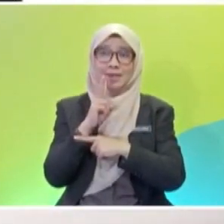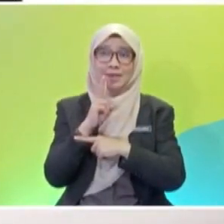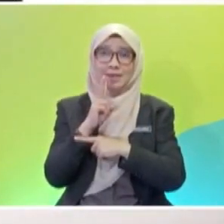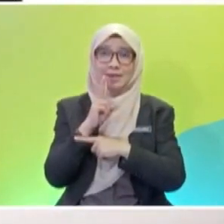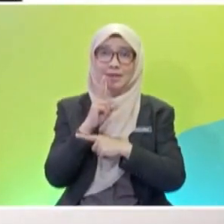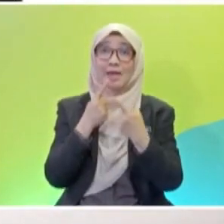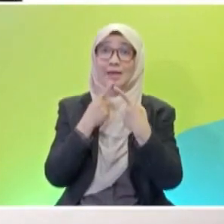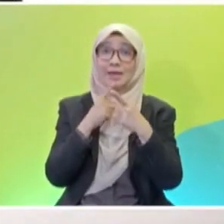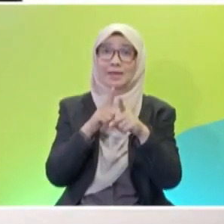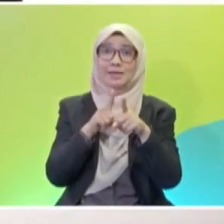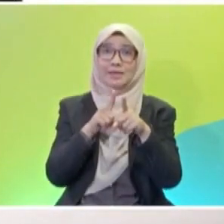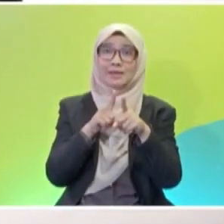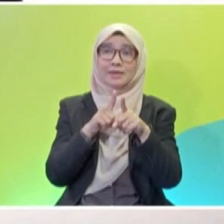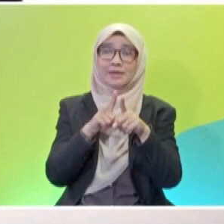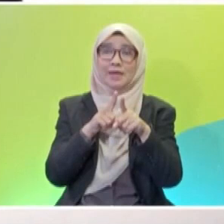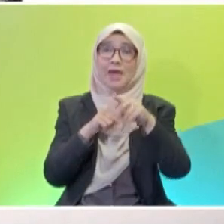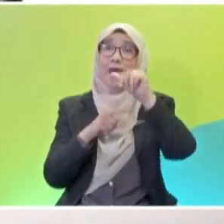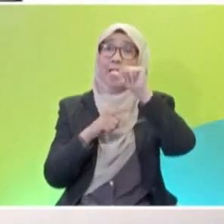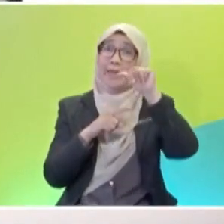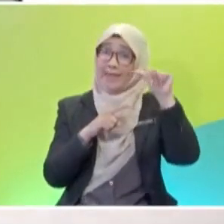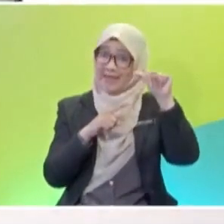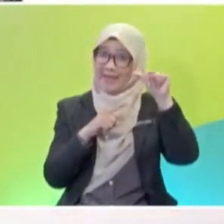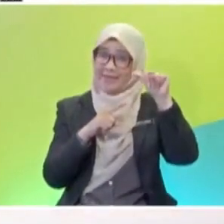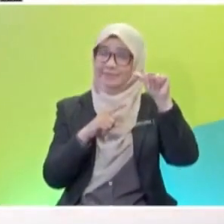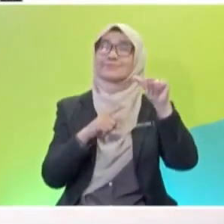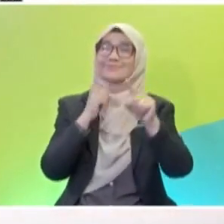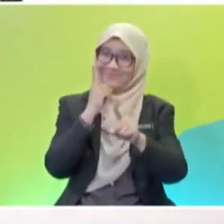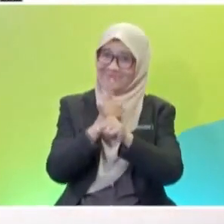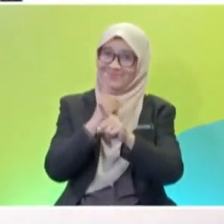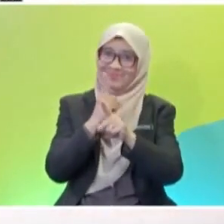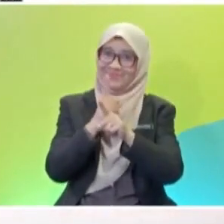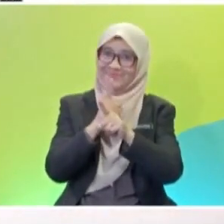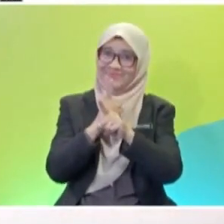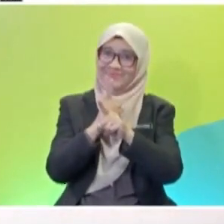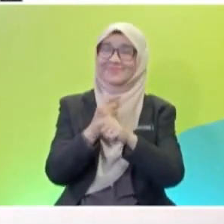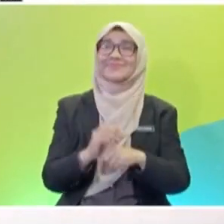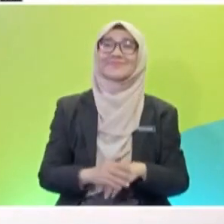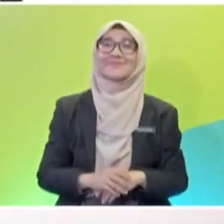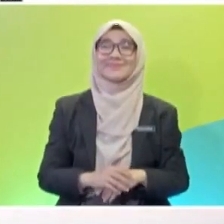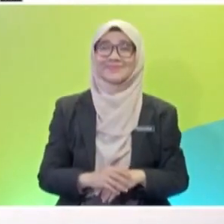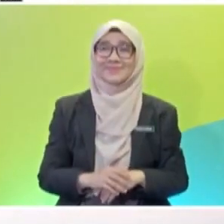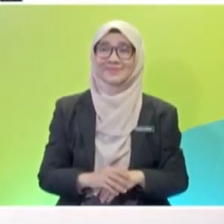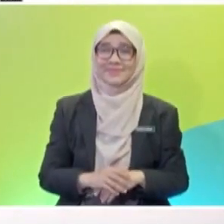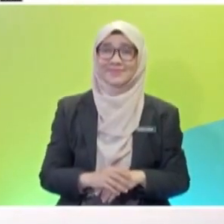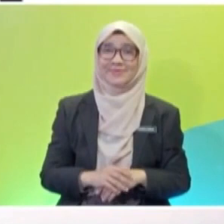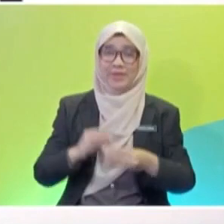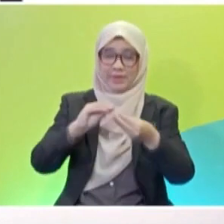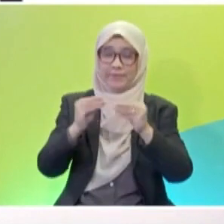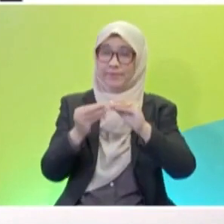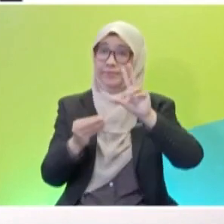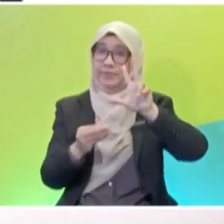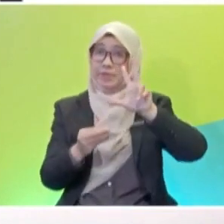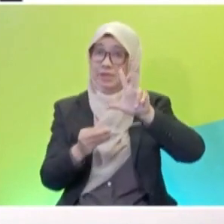What's the answer for number 2? A. Yes, correct again. Ding, ding, ding, ding. Okay, let's move on to number 3. We're